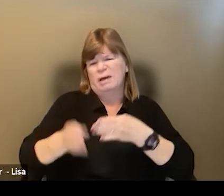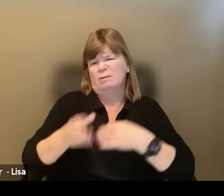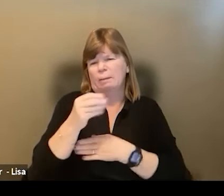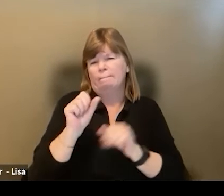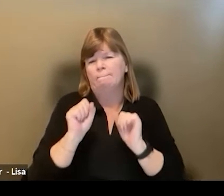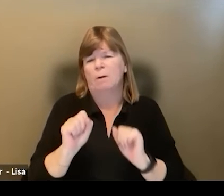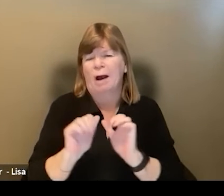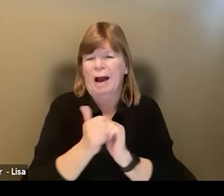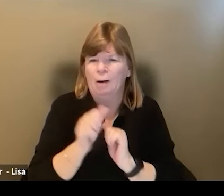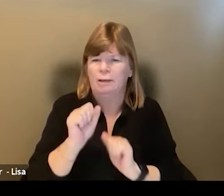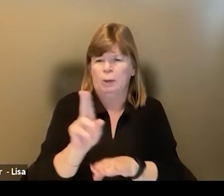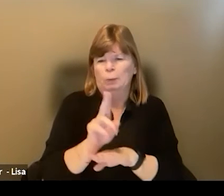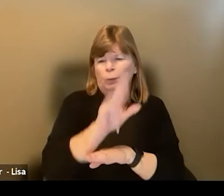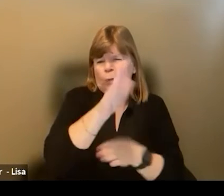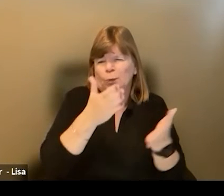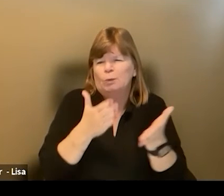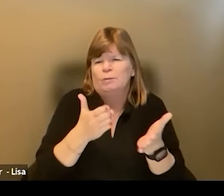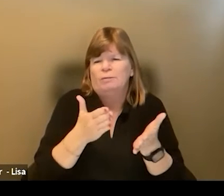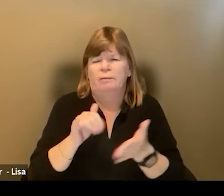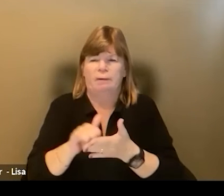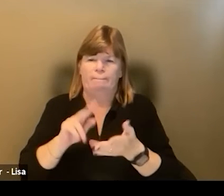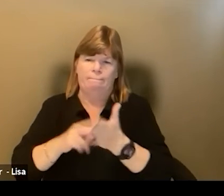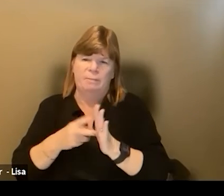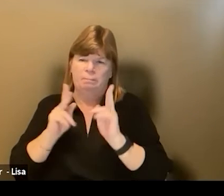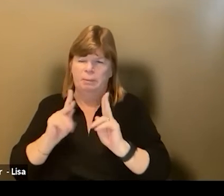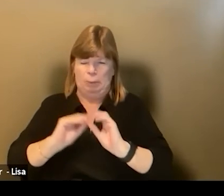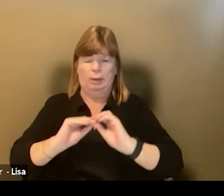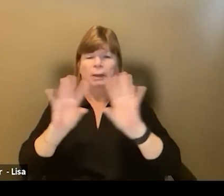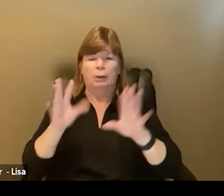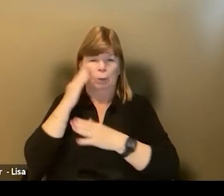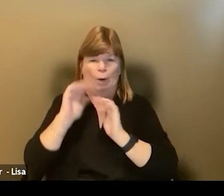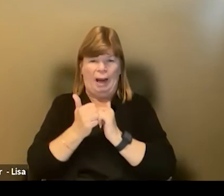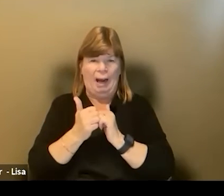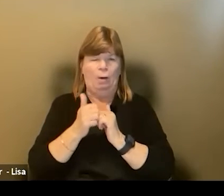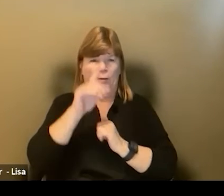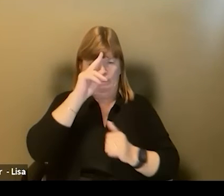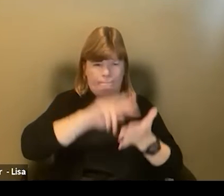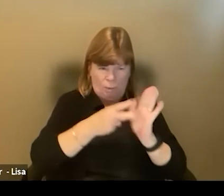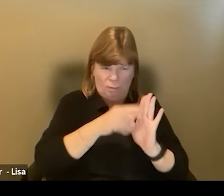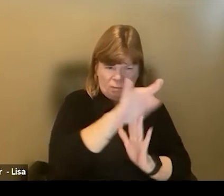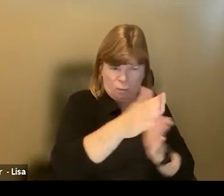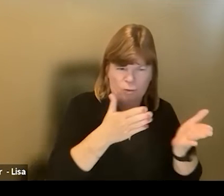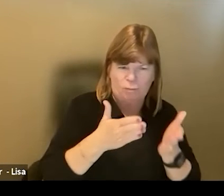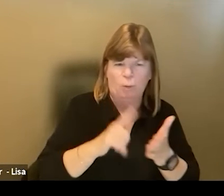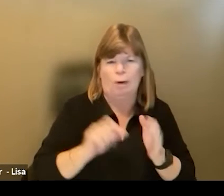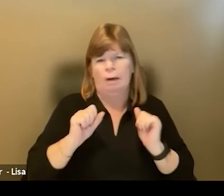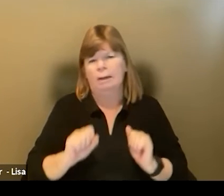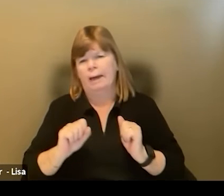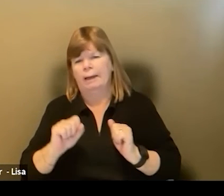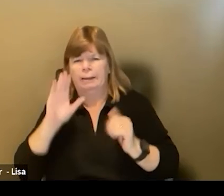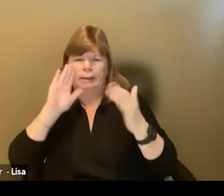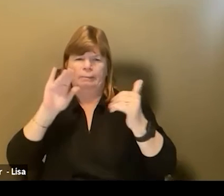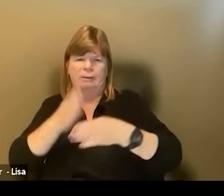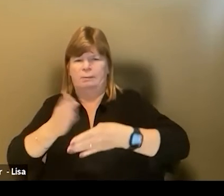ways the services could be used, so that people are clear on how services are intended and what potential outcomes they could achieve